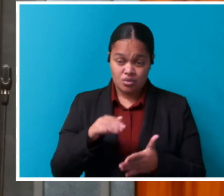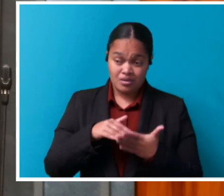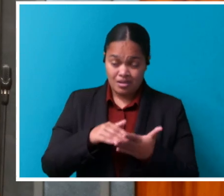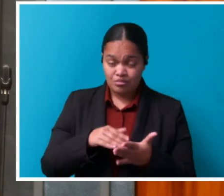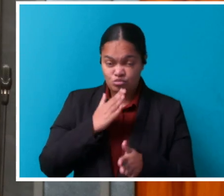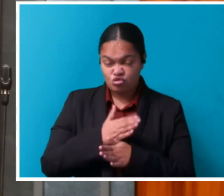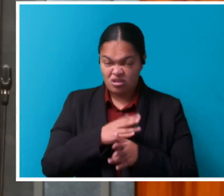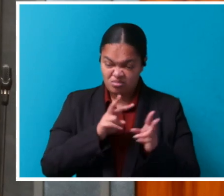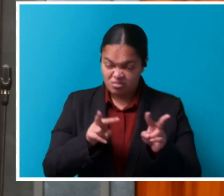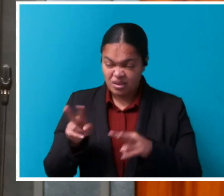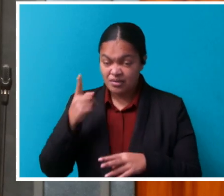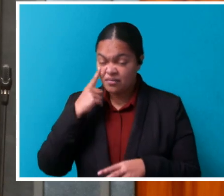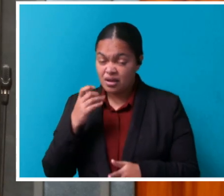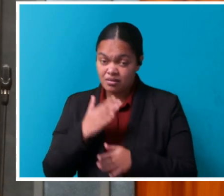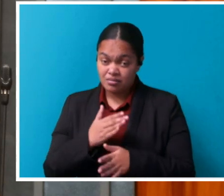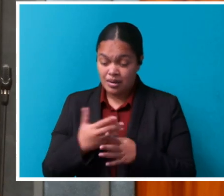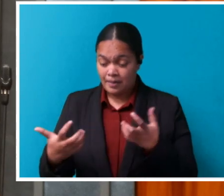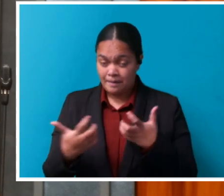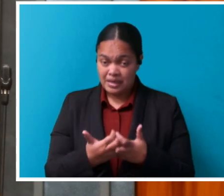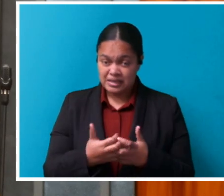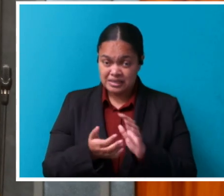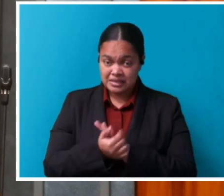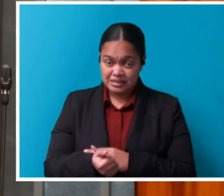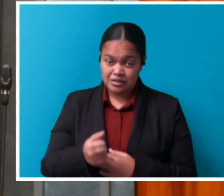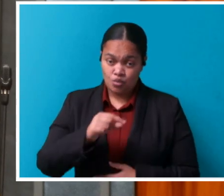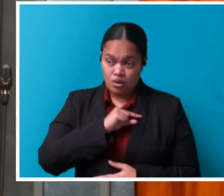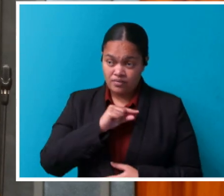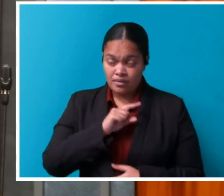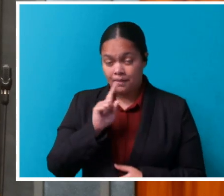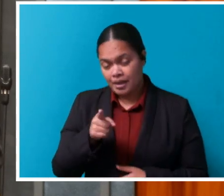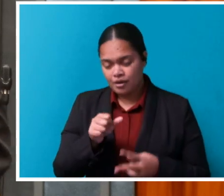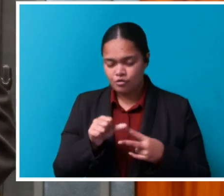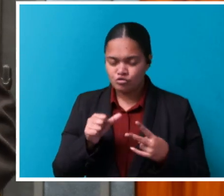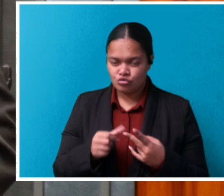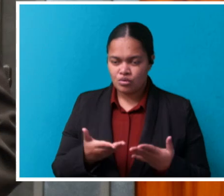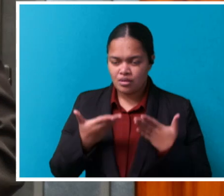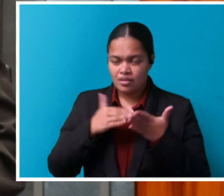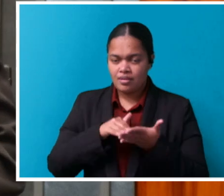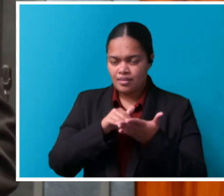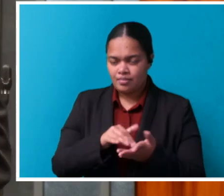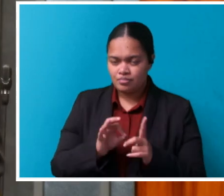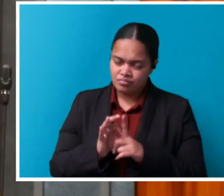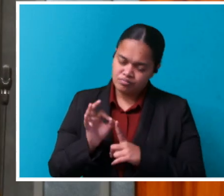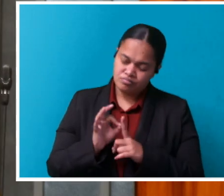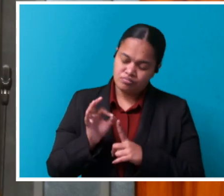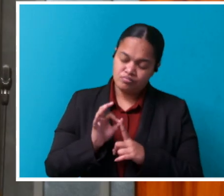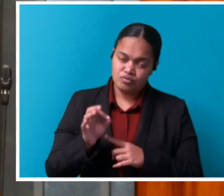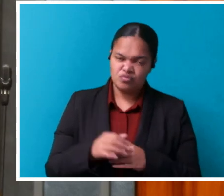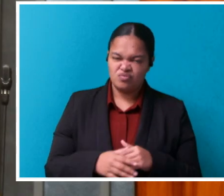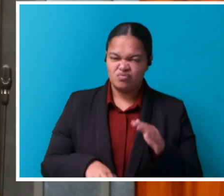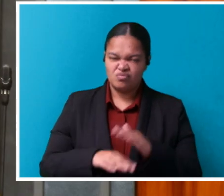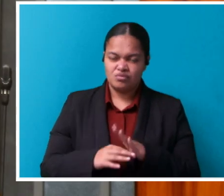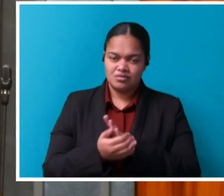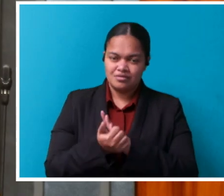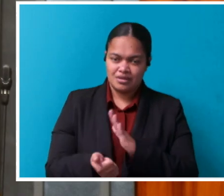find the employment that matches their skills and qualification, but also enables employers to access a pool of talented and